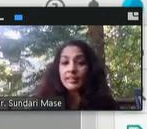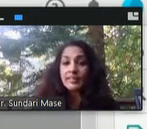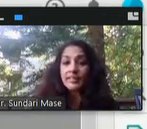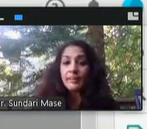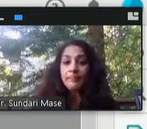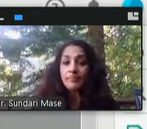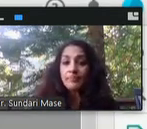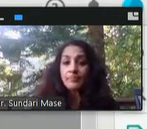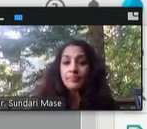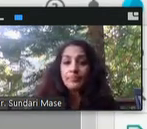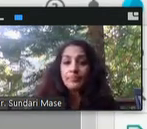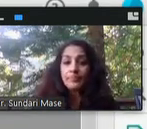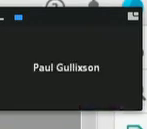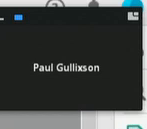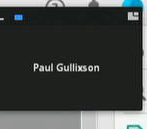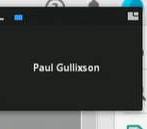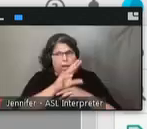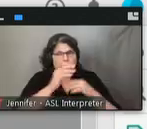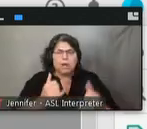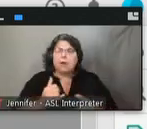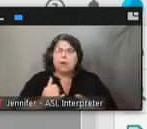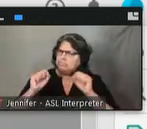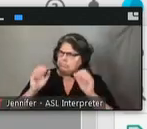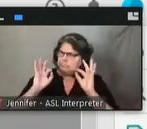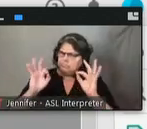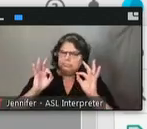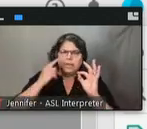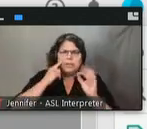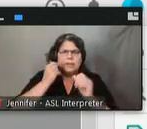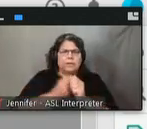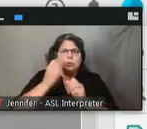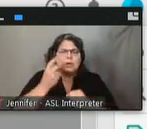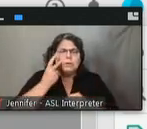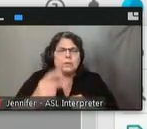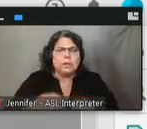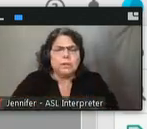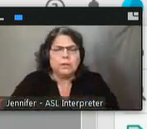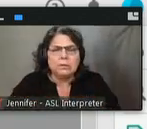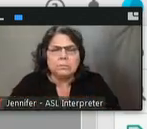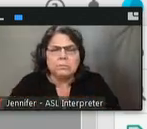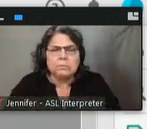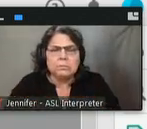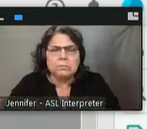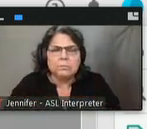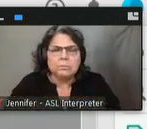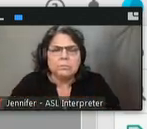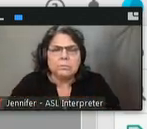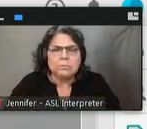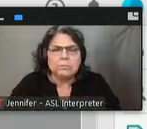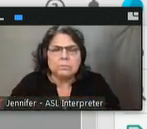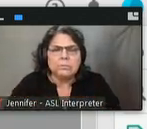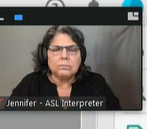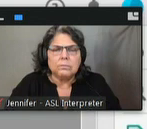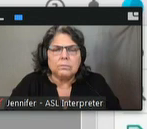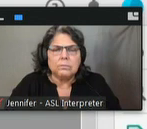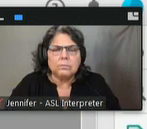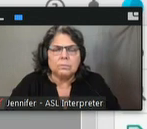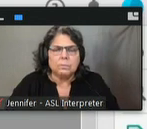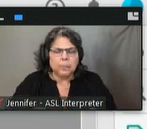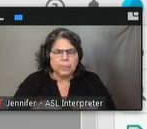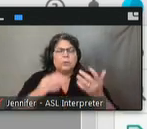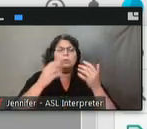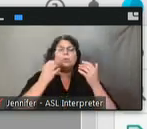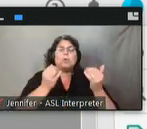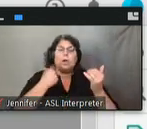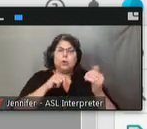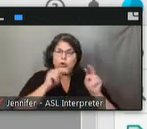okay at this time? Yeah, they look great. I think everybody can see them. Thank you. Okay, so we've had a chance to take a look at our own data.